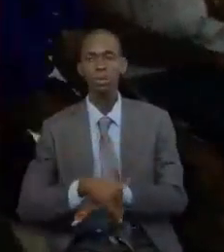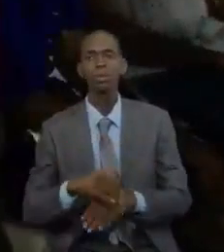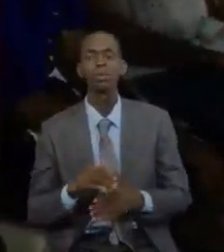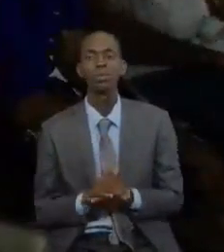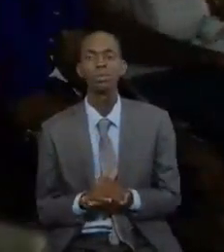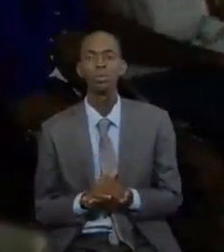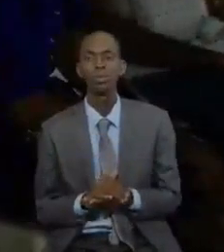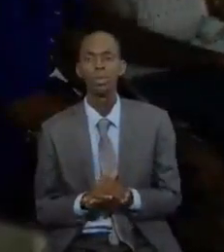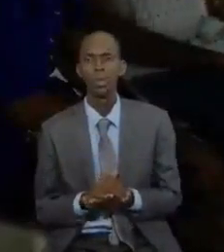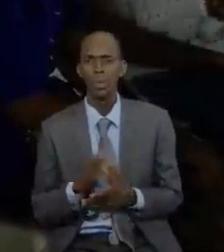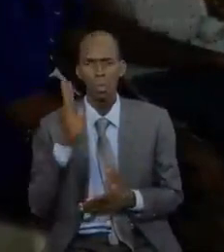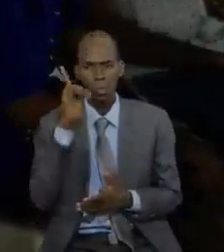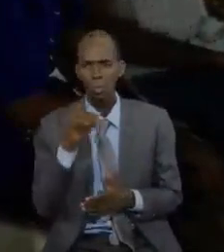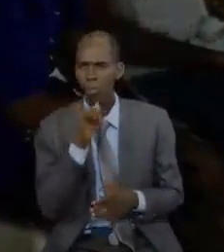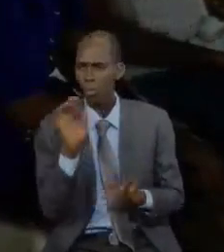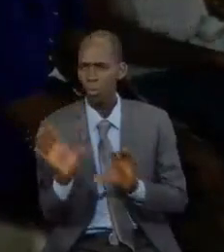Are you not going to do it?